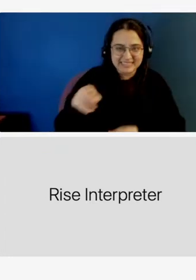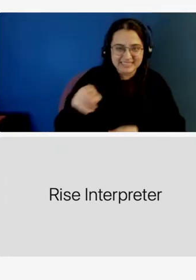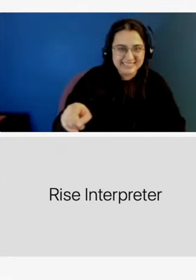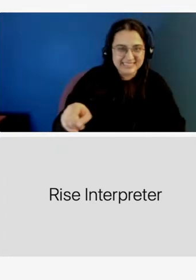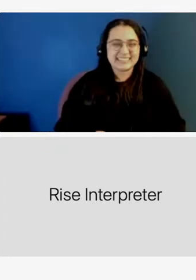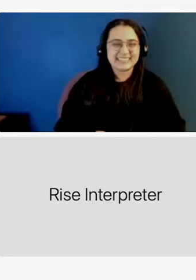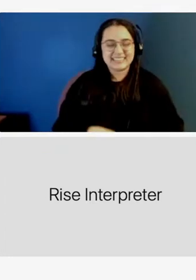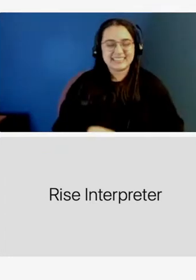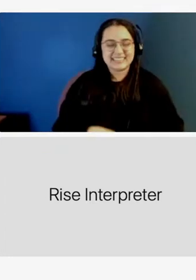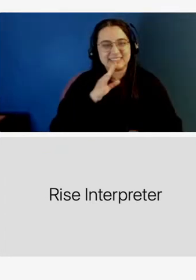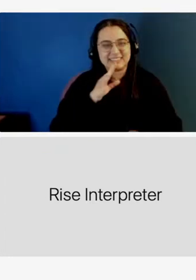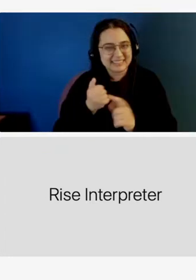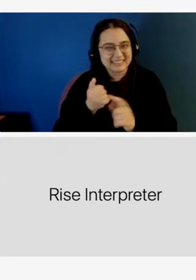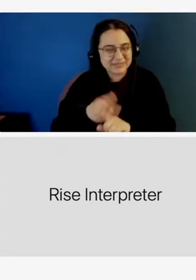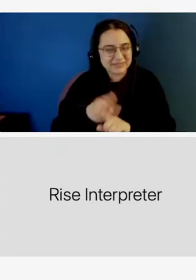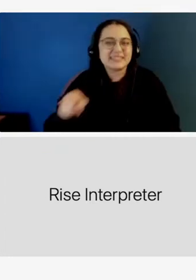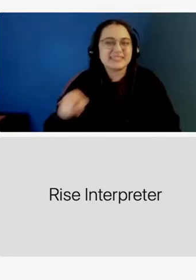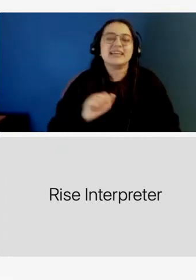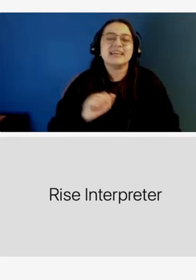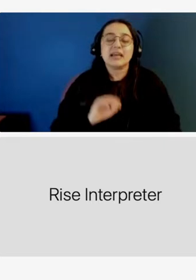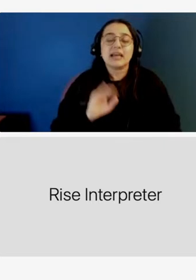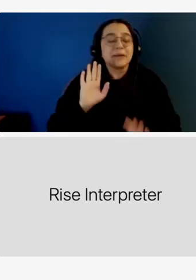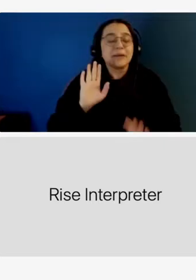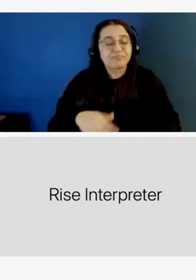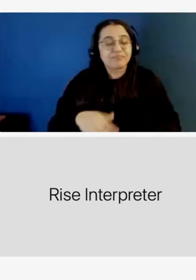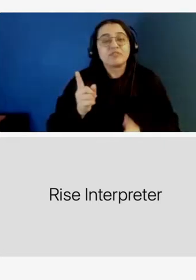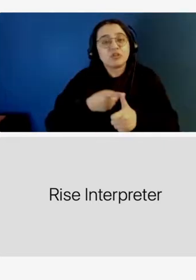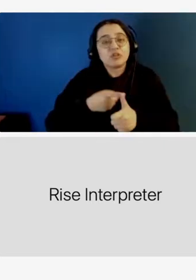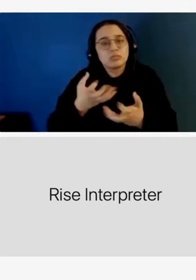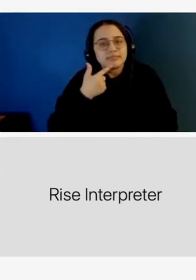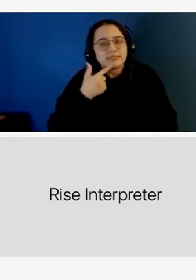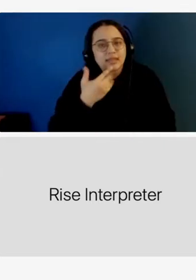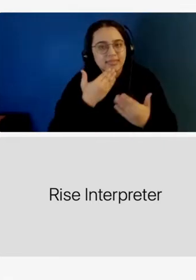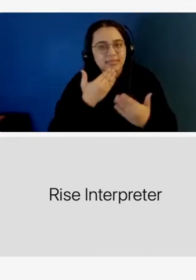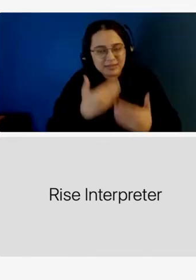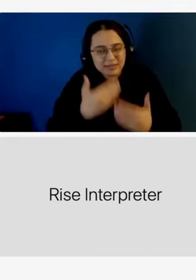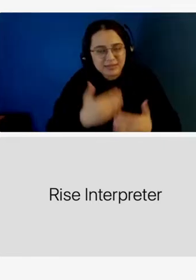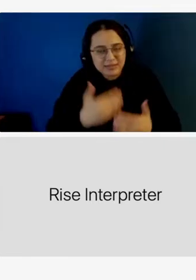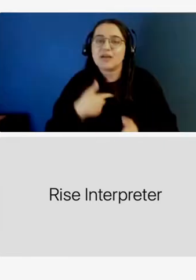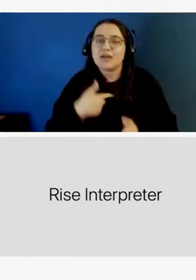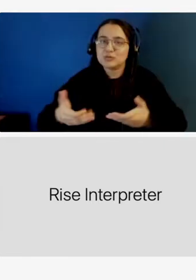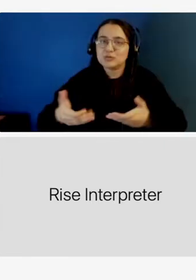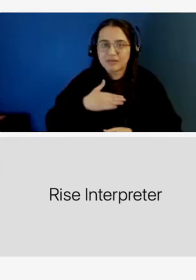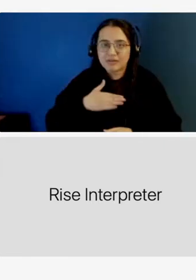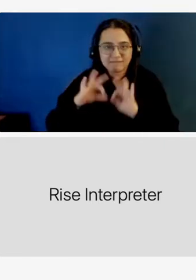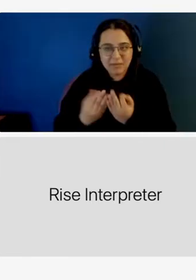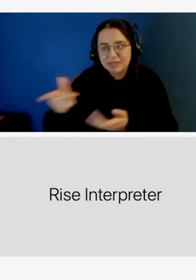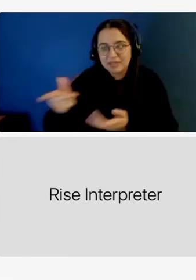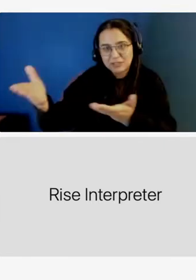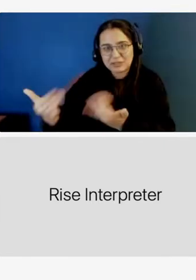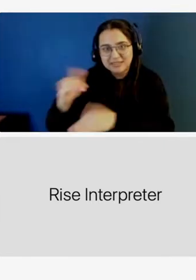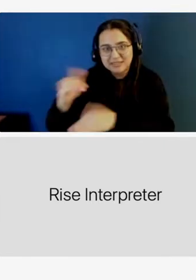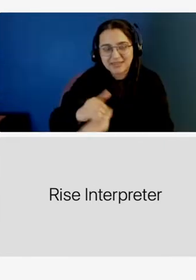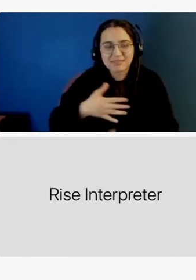First and foremost, thank you. And I want to introduce my family that's here tonight as well. So I have my mom and dad, Steve and Juanita.